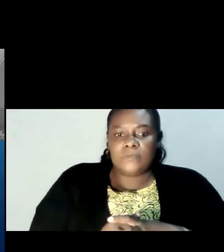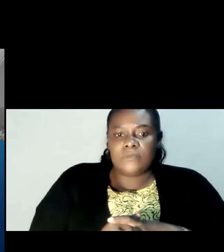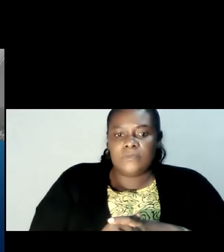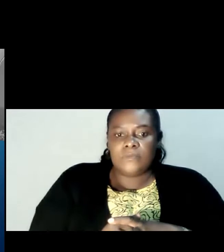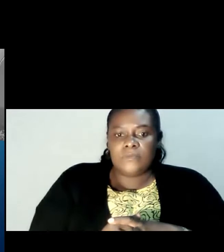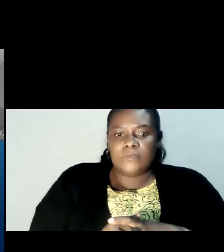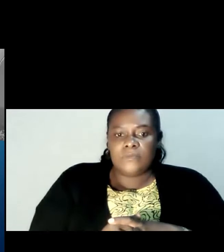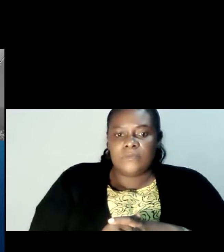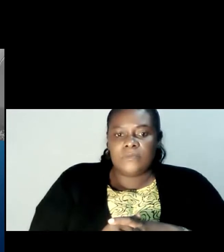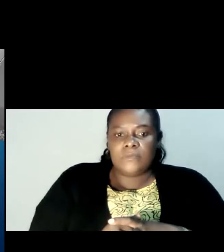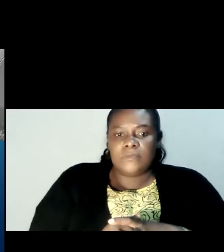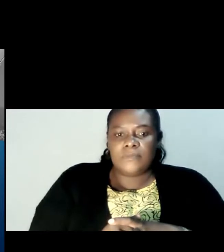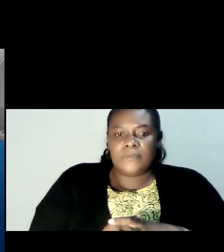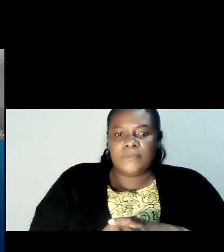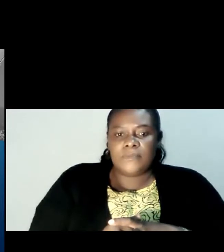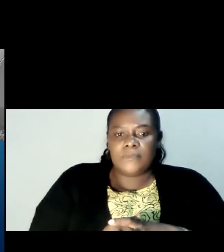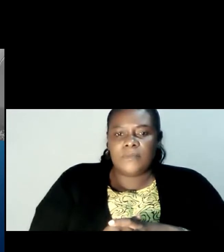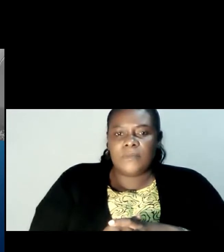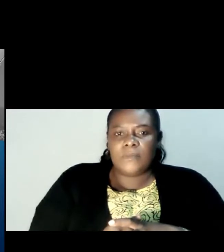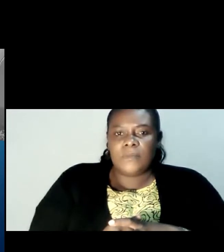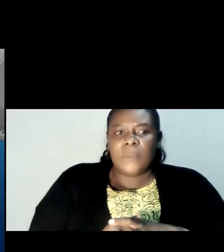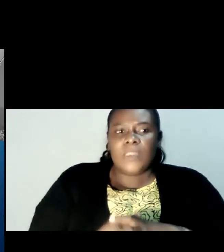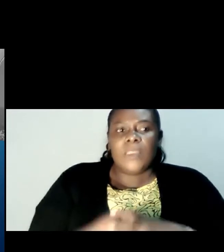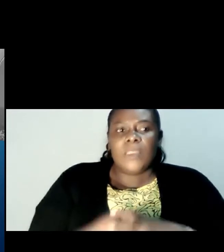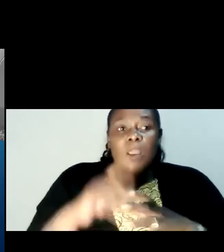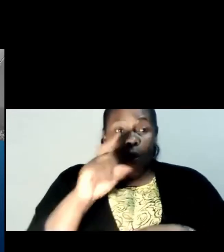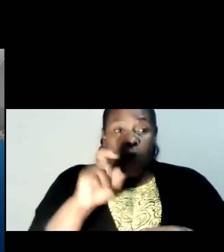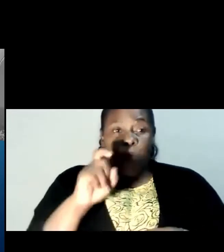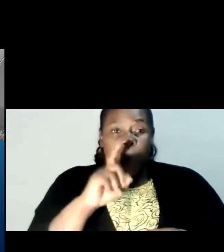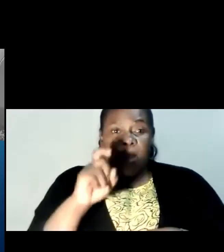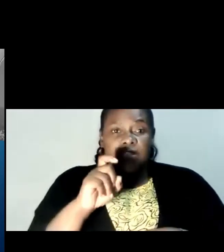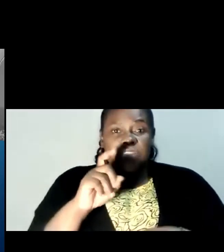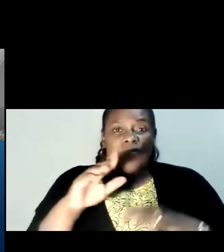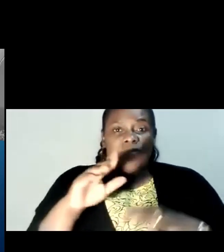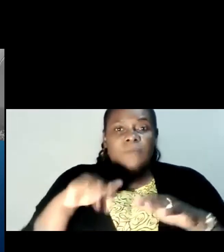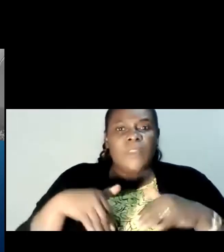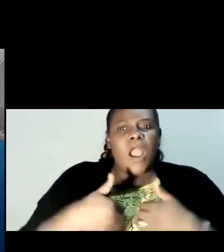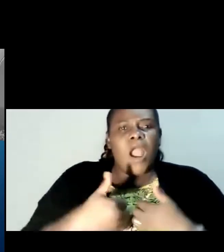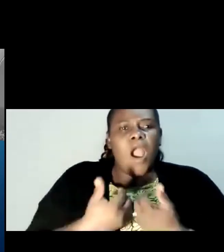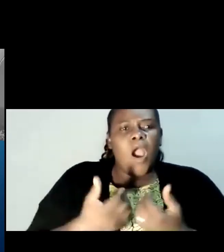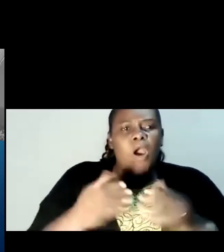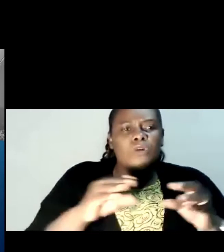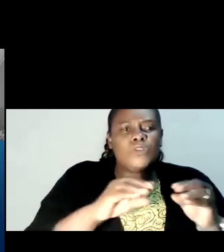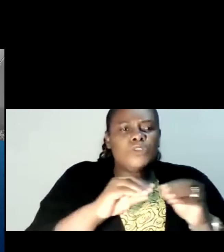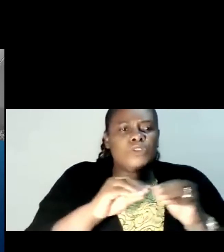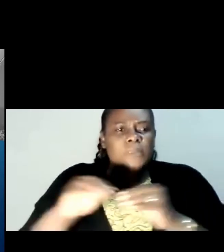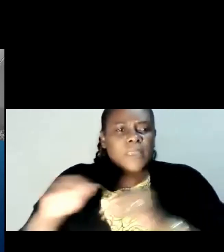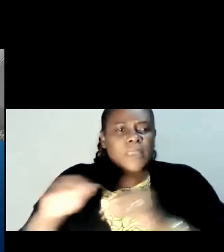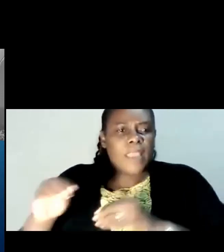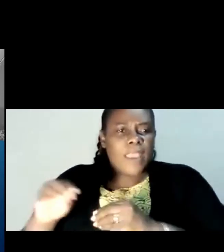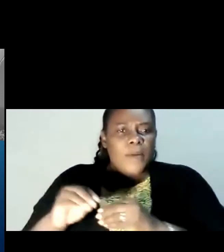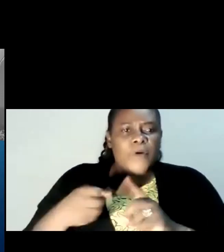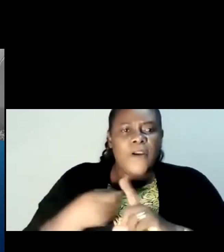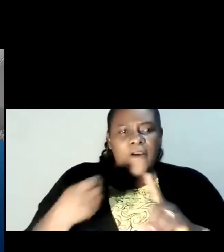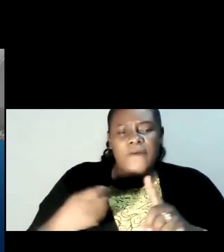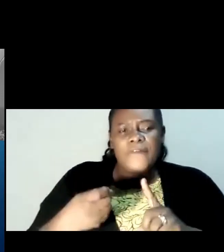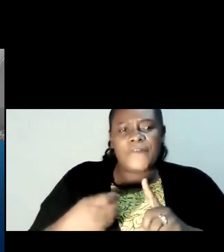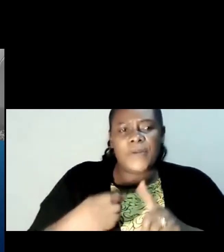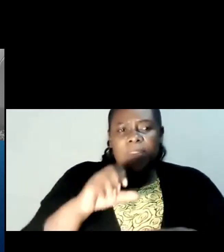All right, so we have a question: how to get rid of slough wounds from growing in the body?